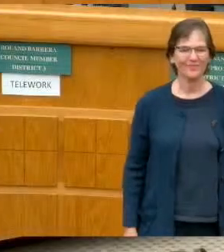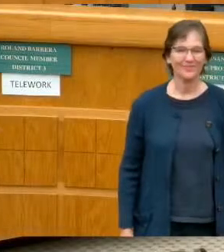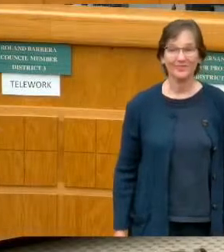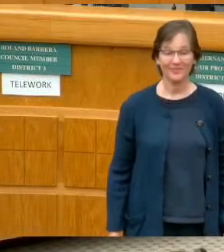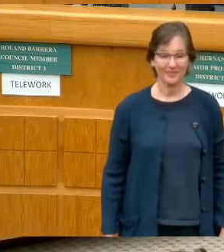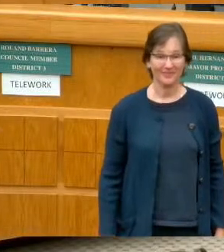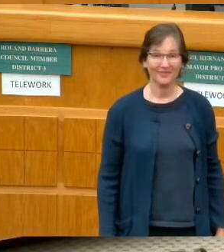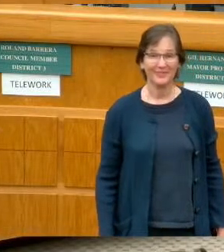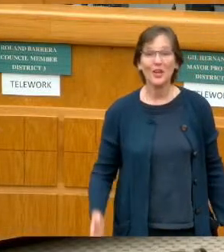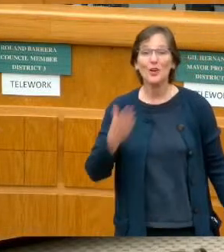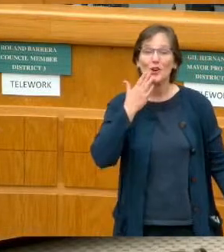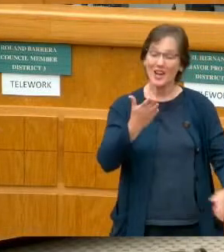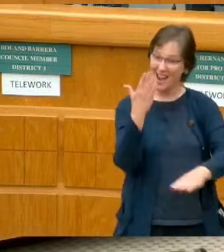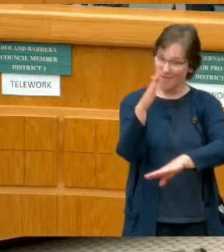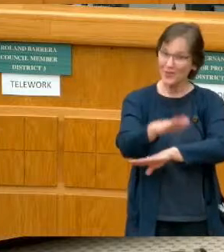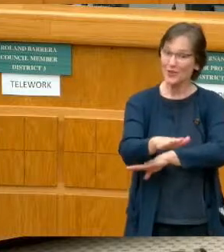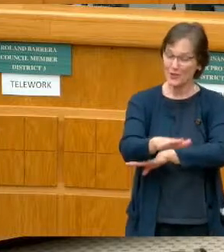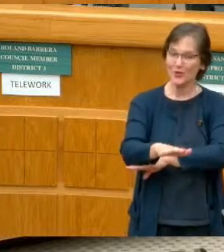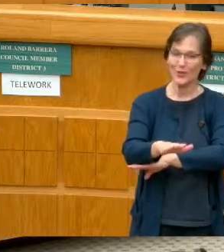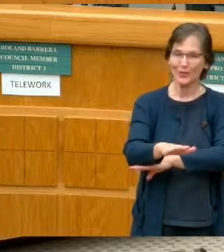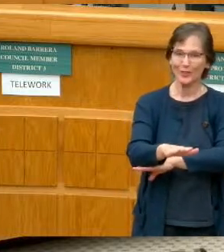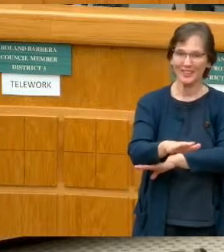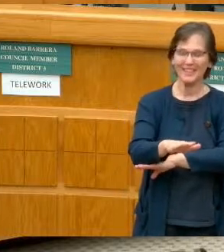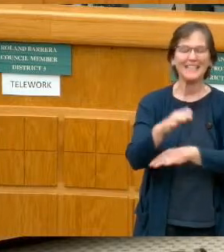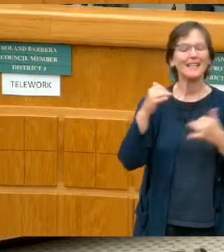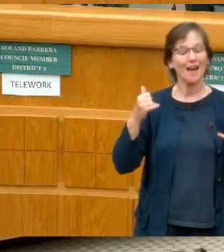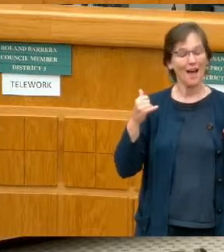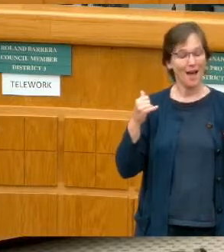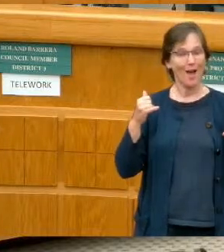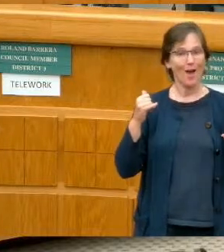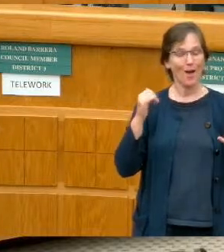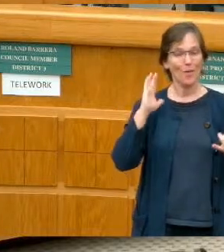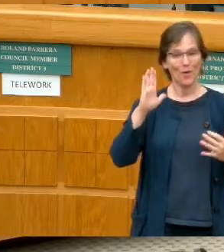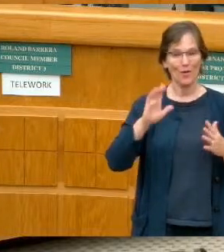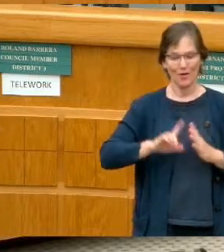Okay, well, good afternoon, and we'll get the